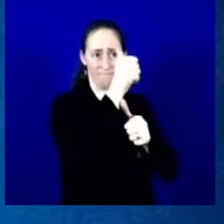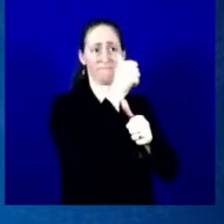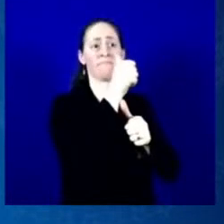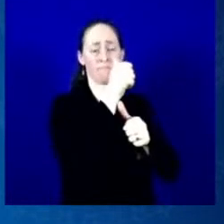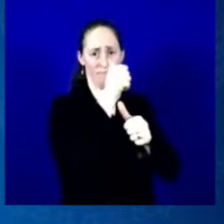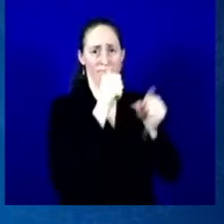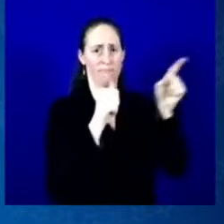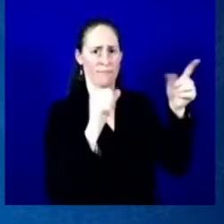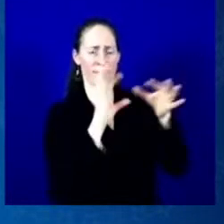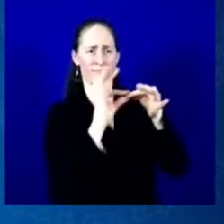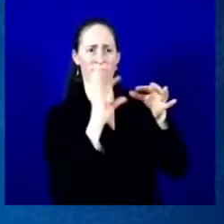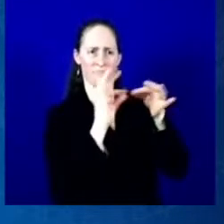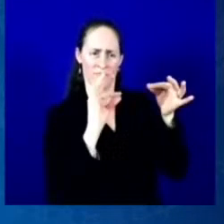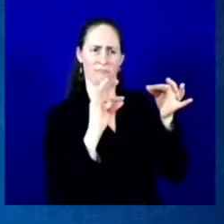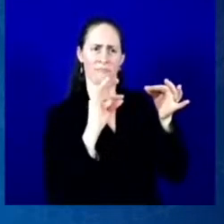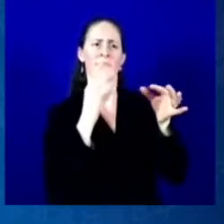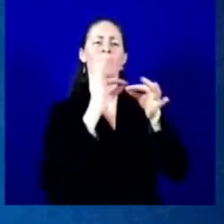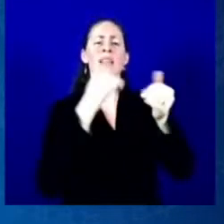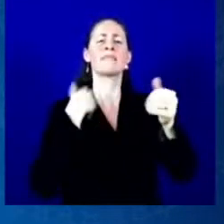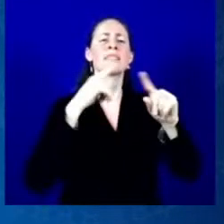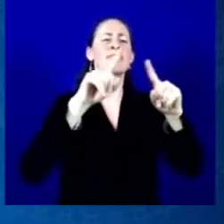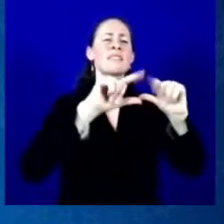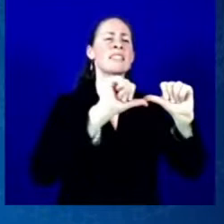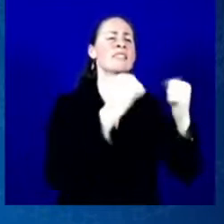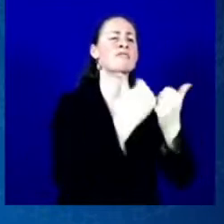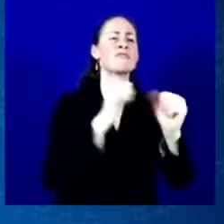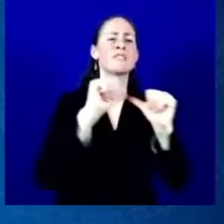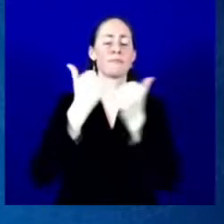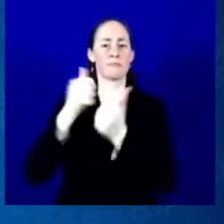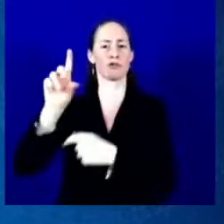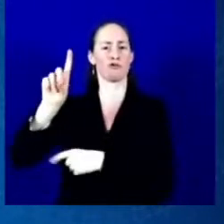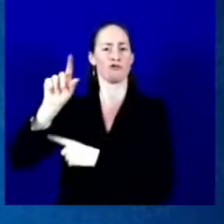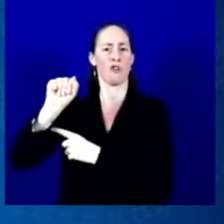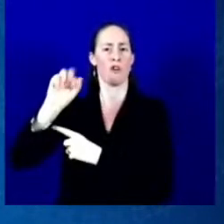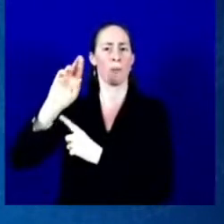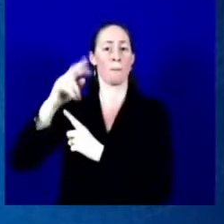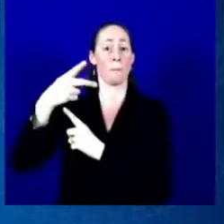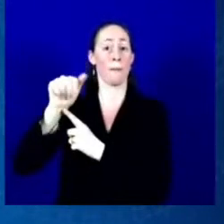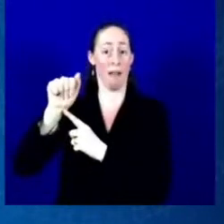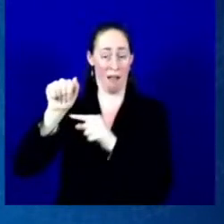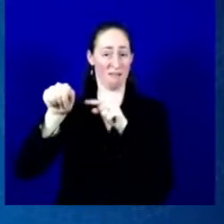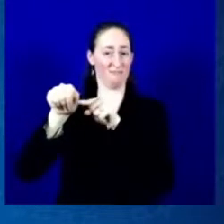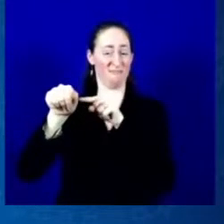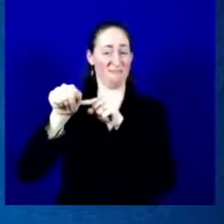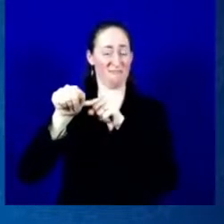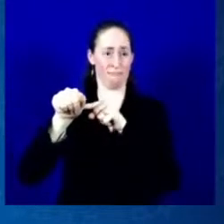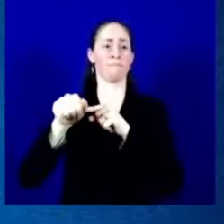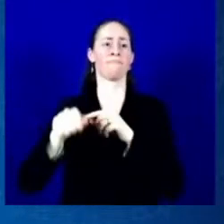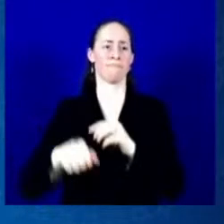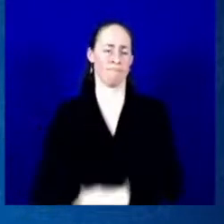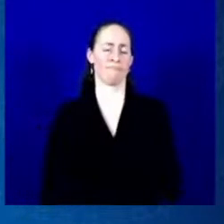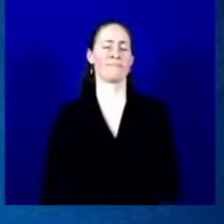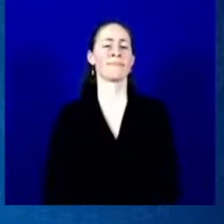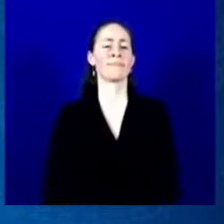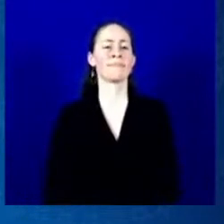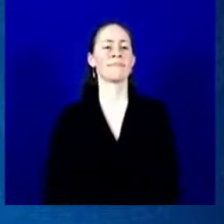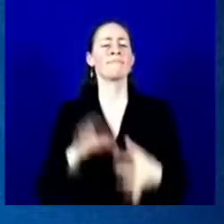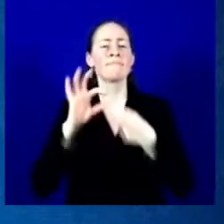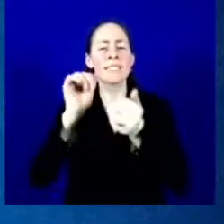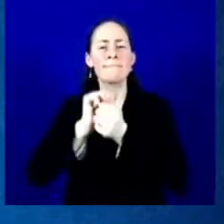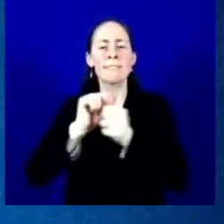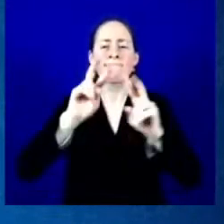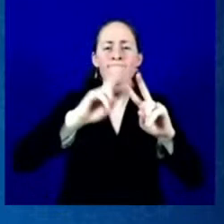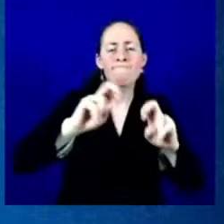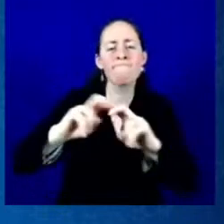DARPA, the Defense Advanced Research Project Agency, that people who set